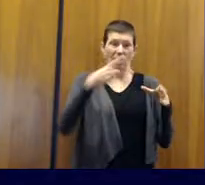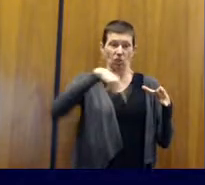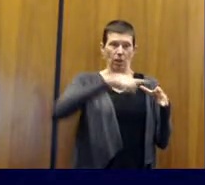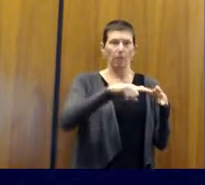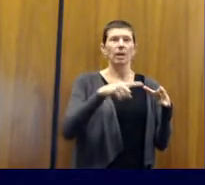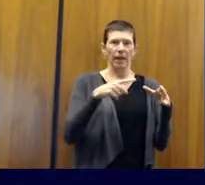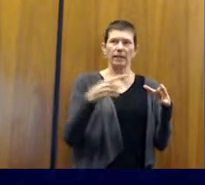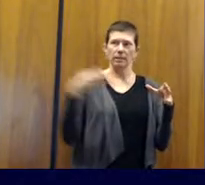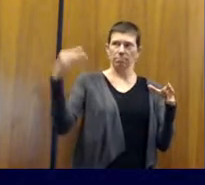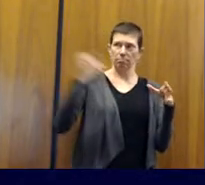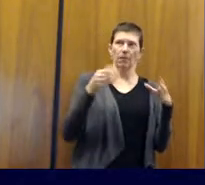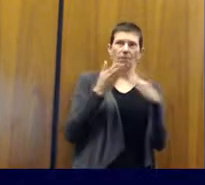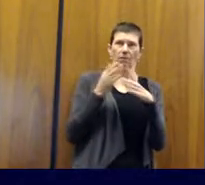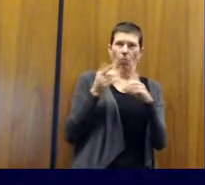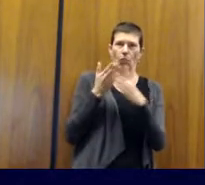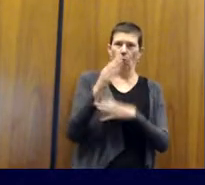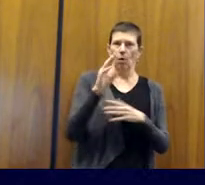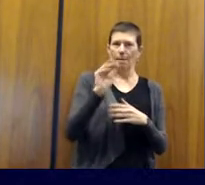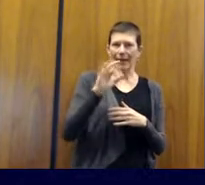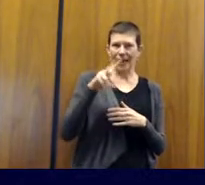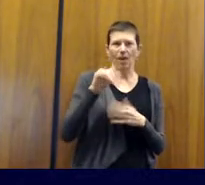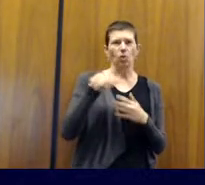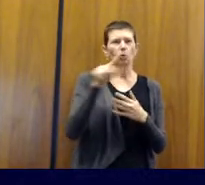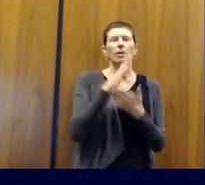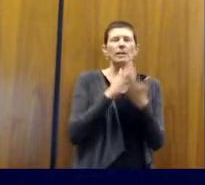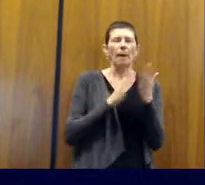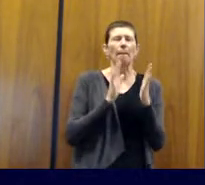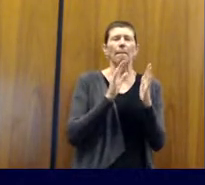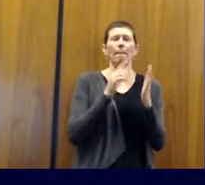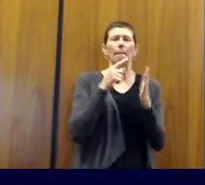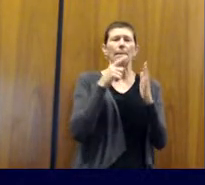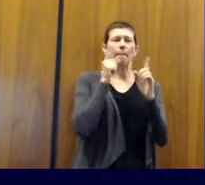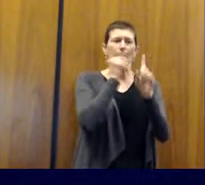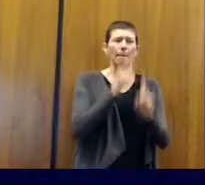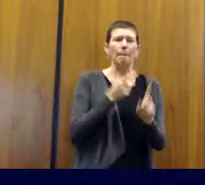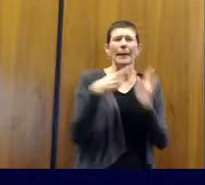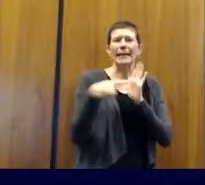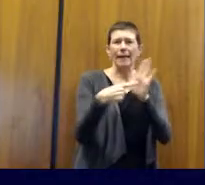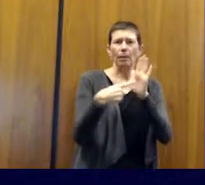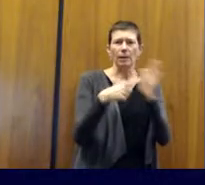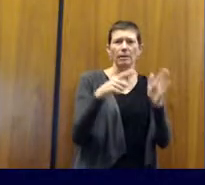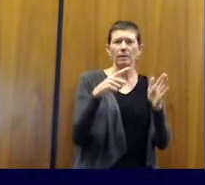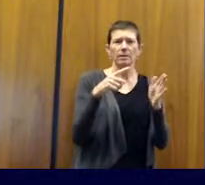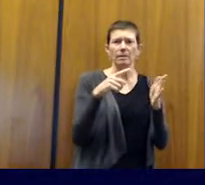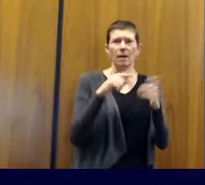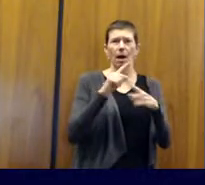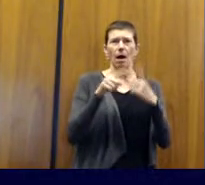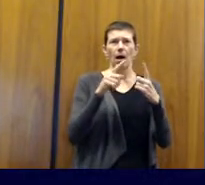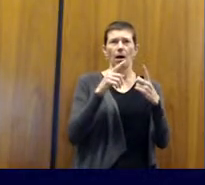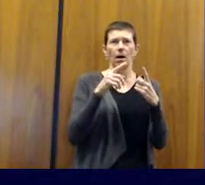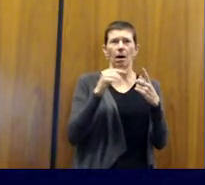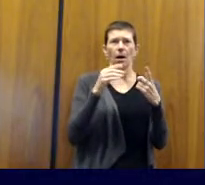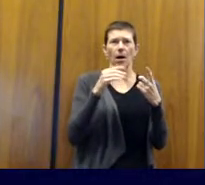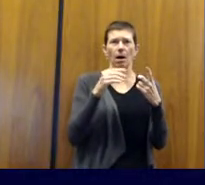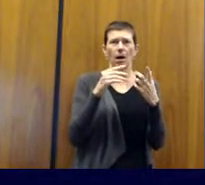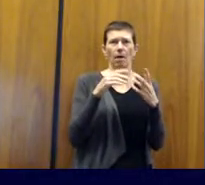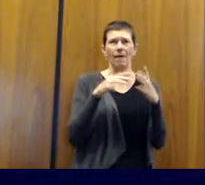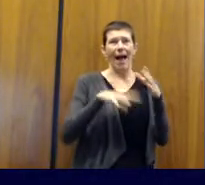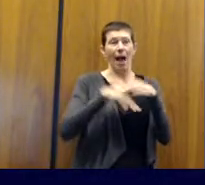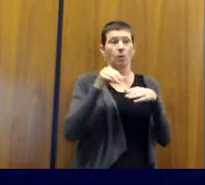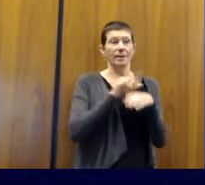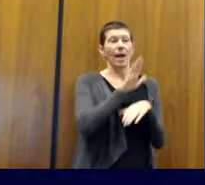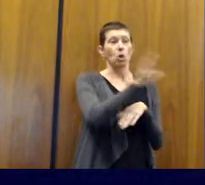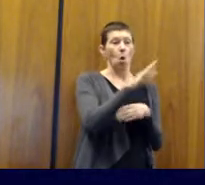covered by Medicaid. These are just some examples of the outside the budget of